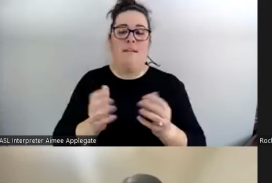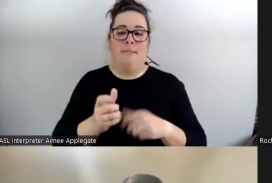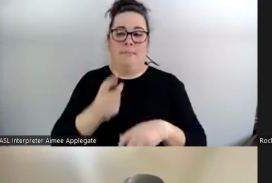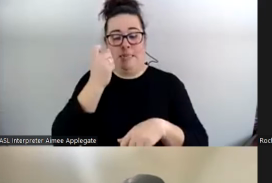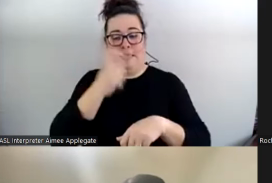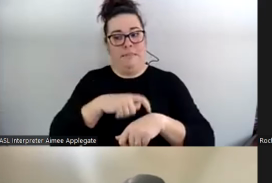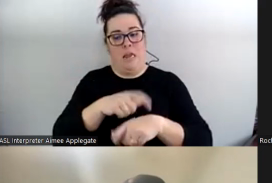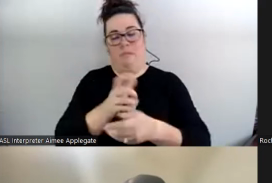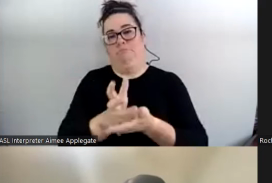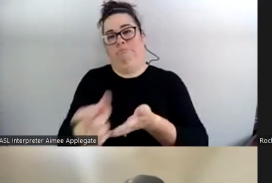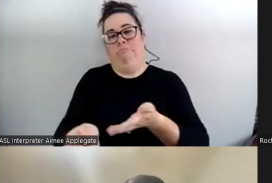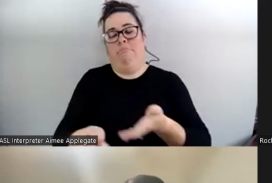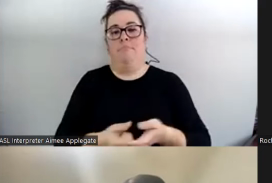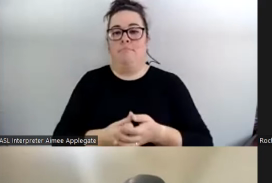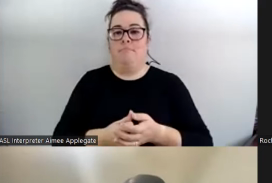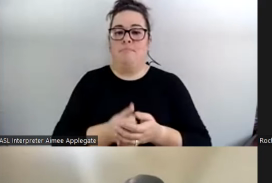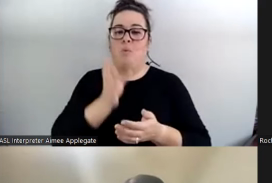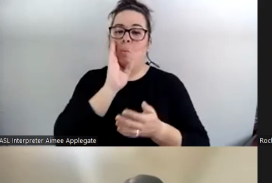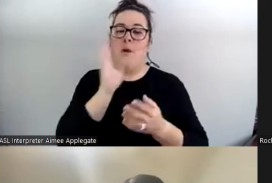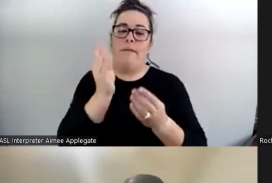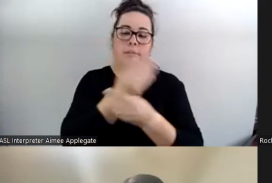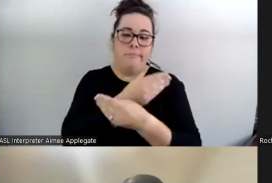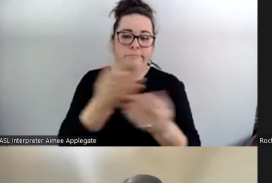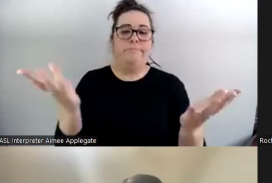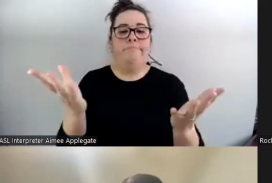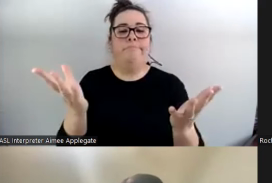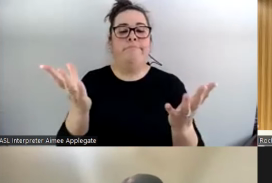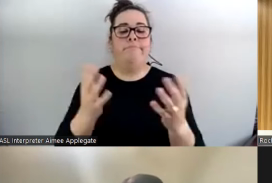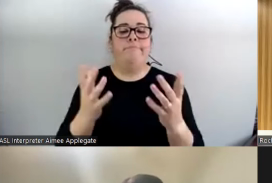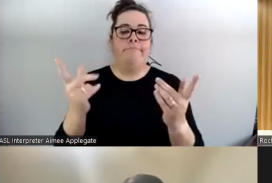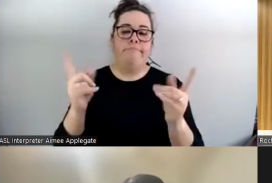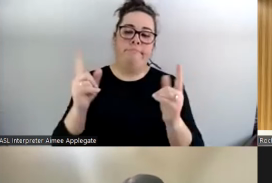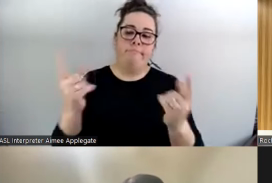information out to all attendees as well.